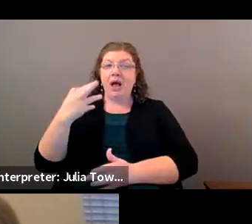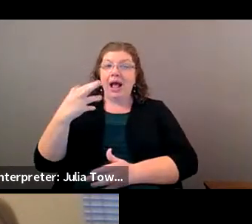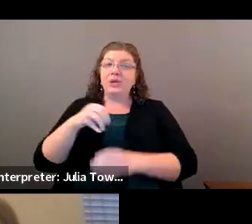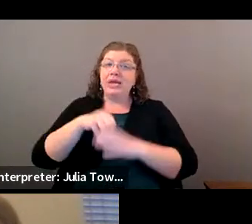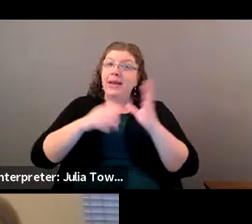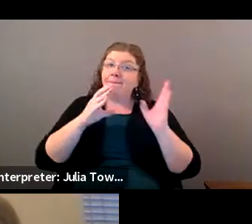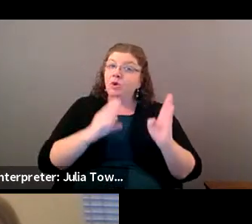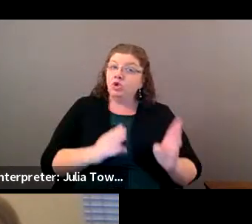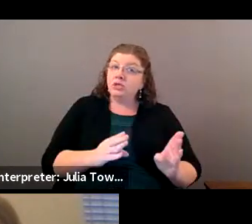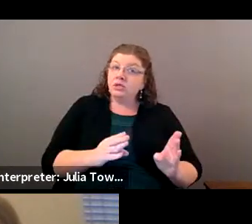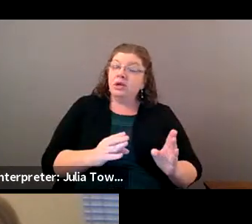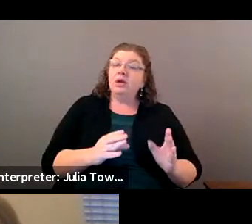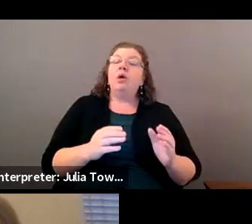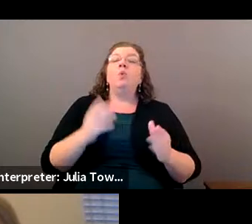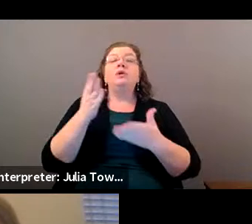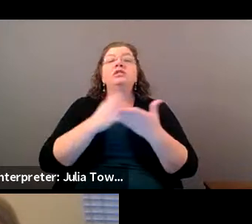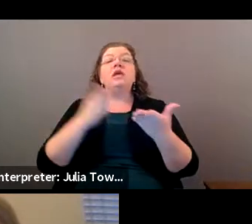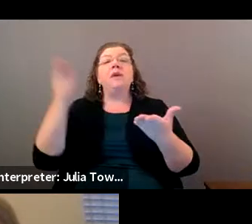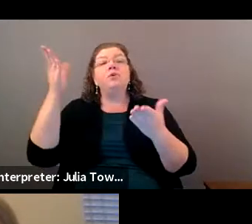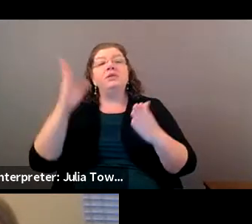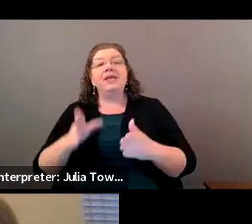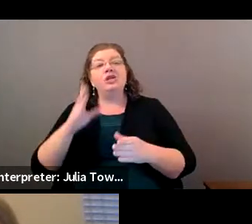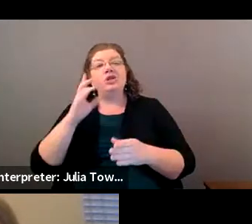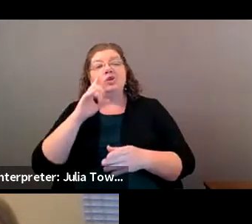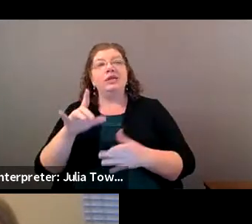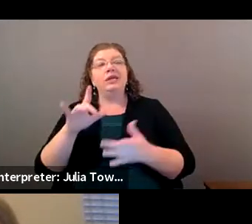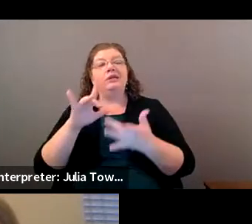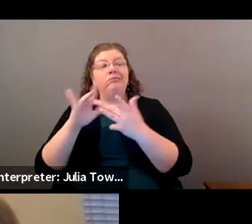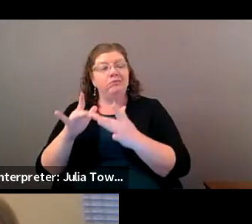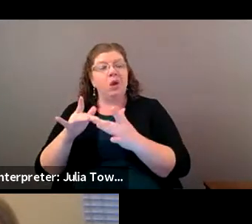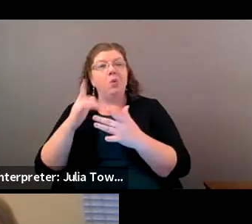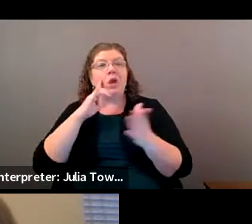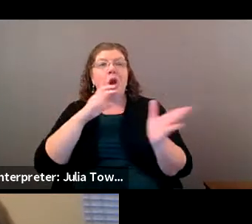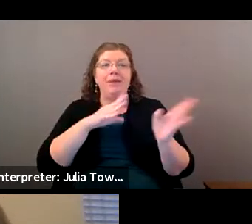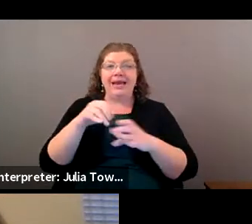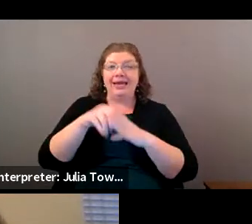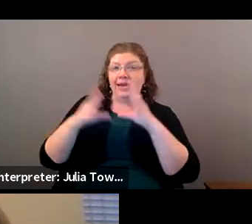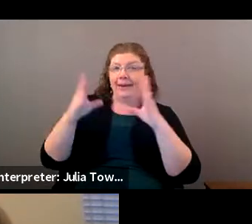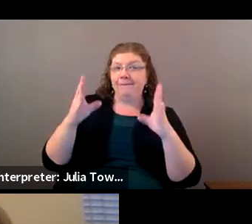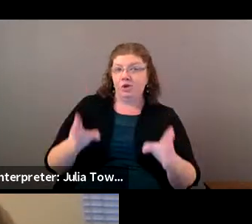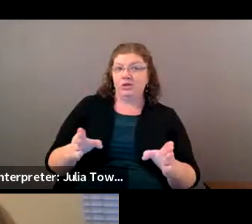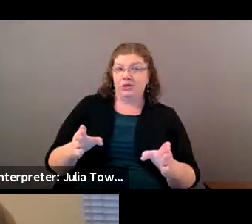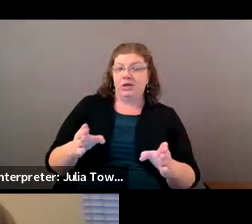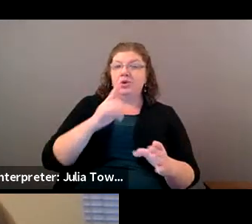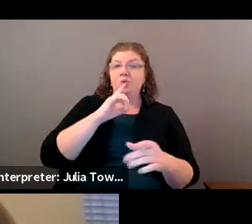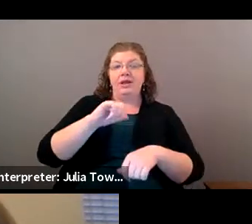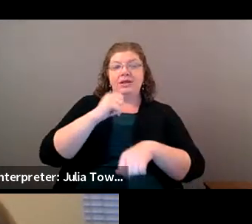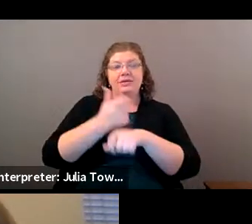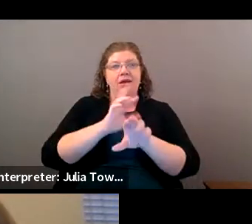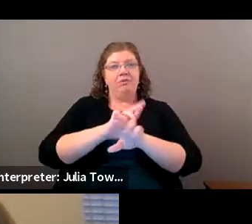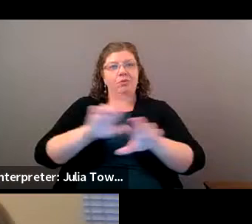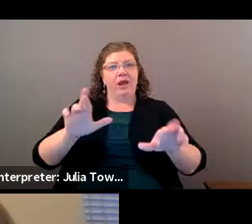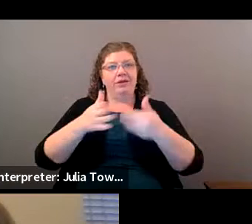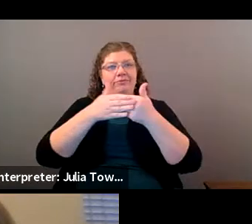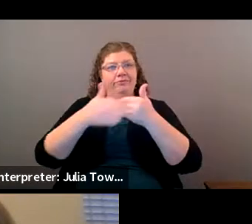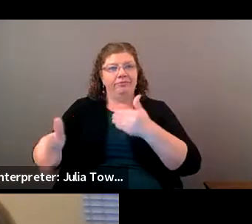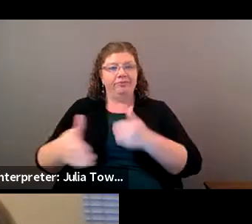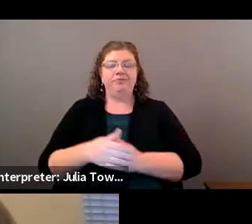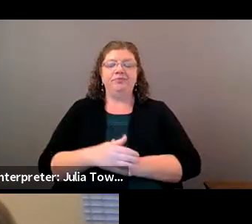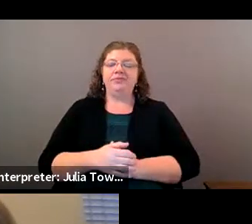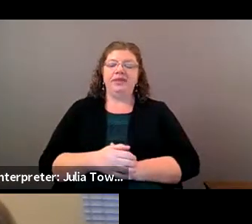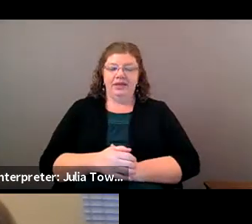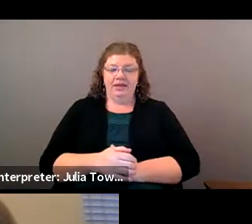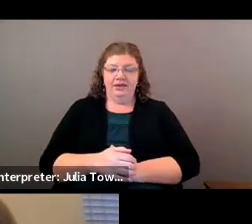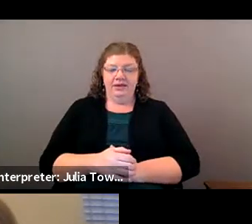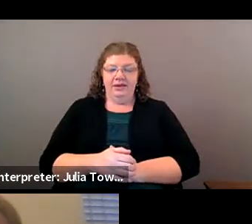with some presenters zooming in, but we are planning to be in person to really set that stage. And I believe that's the